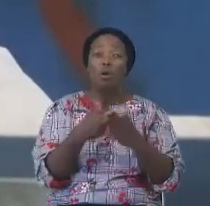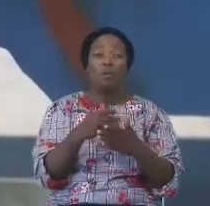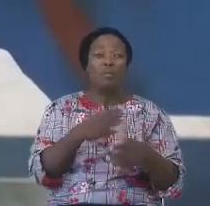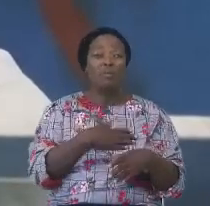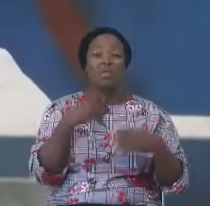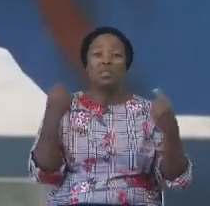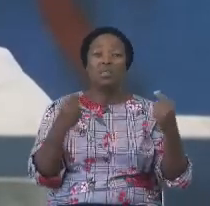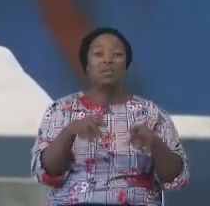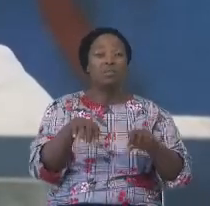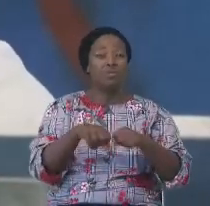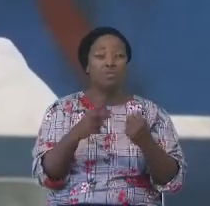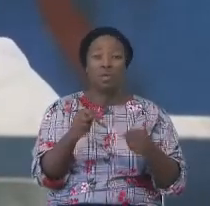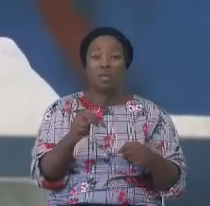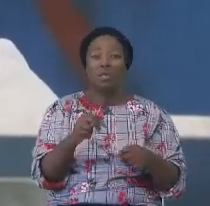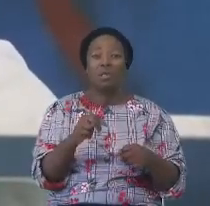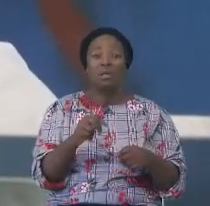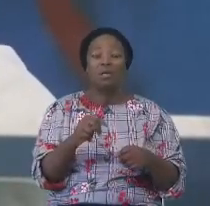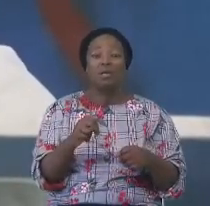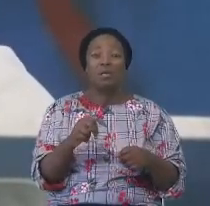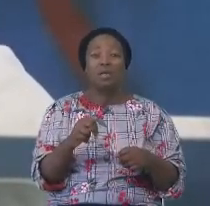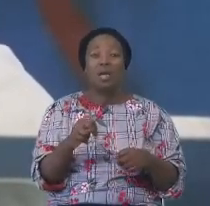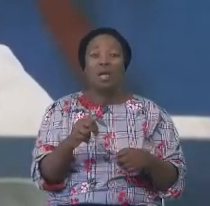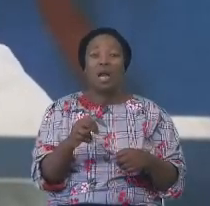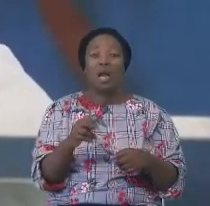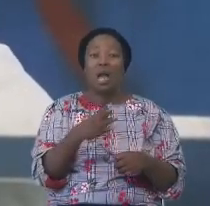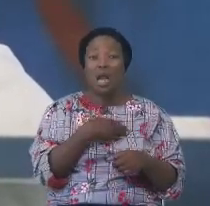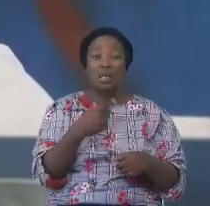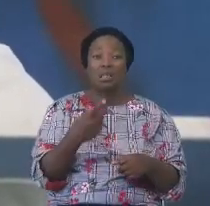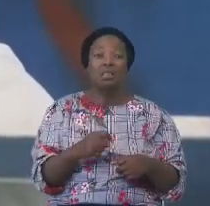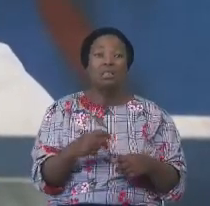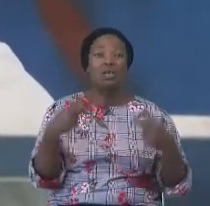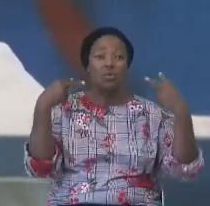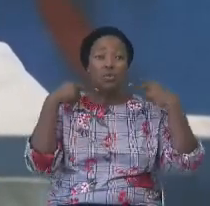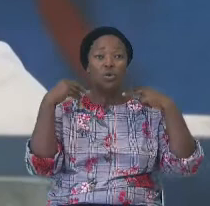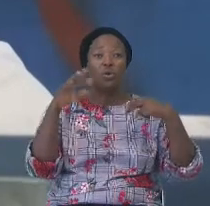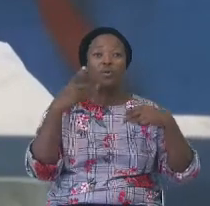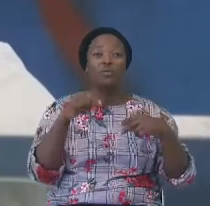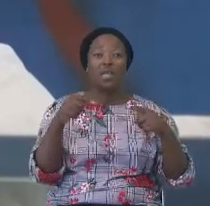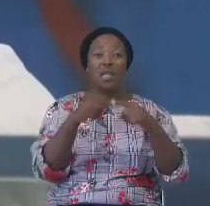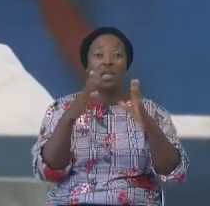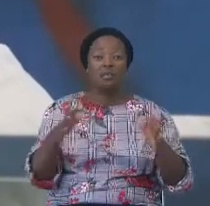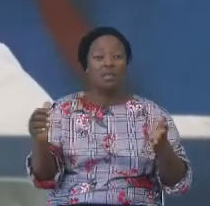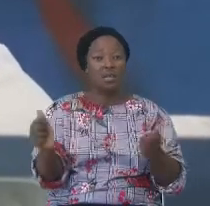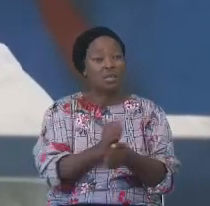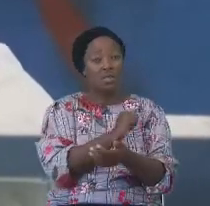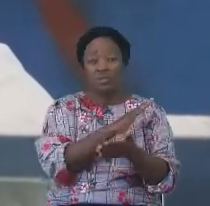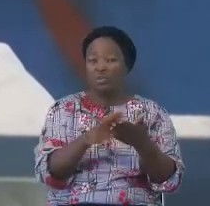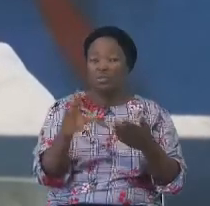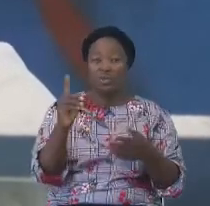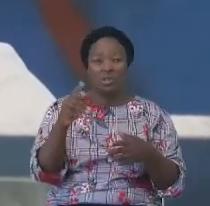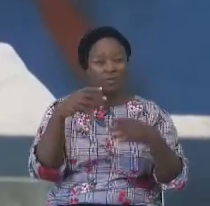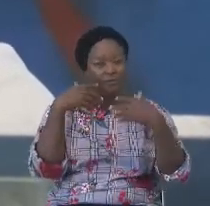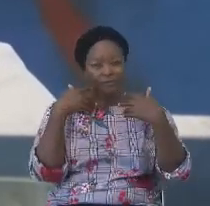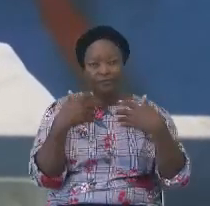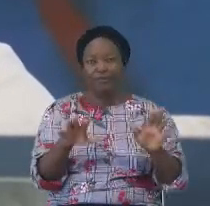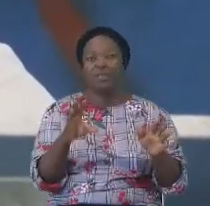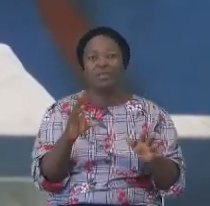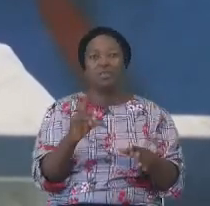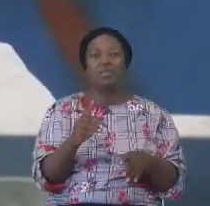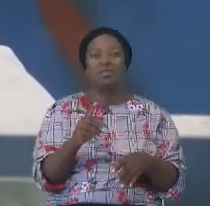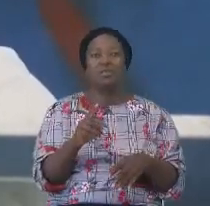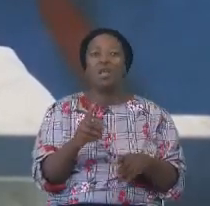The power of sin broken, and the yoke of the